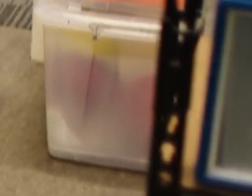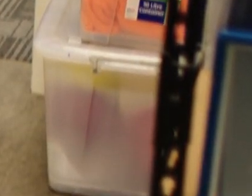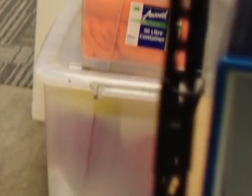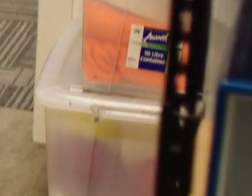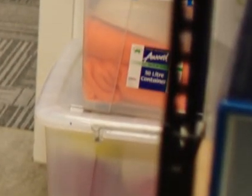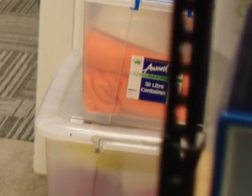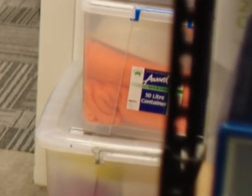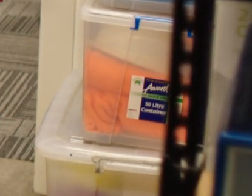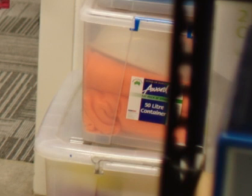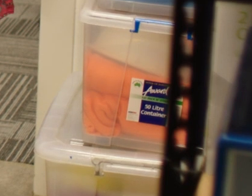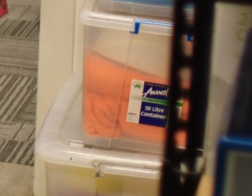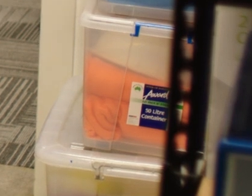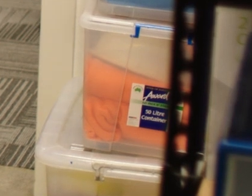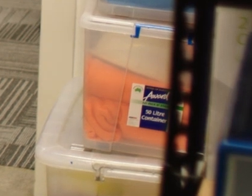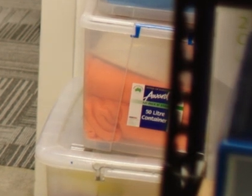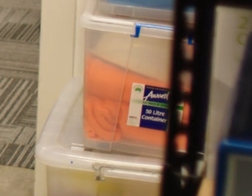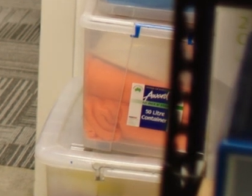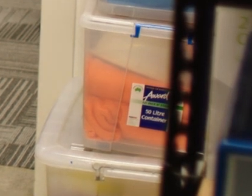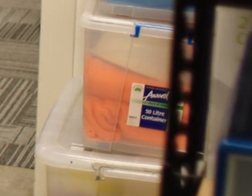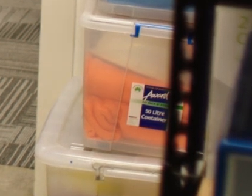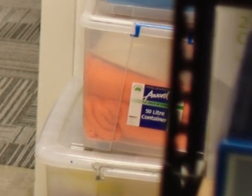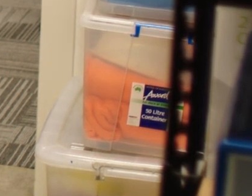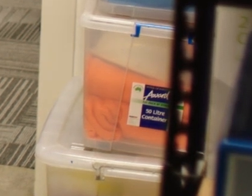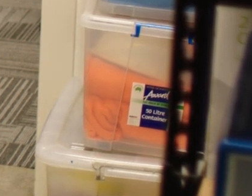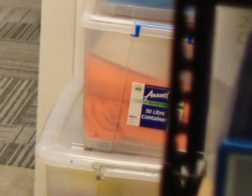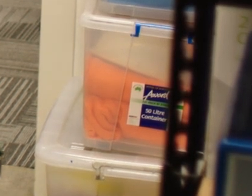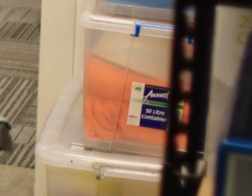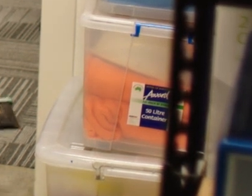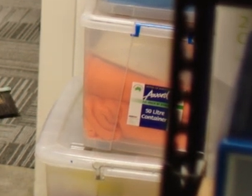Michaela discovers a broom blocking a passageway. She moves the broom.